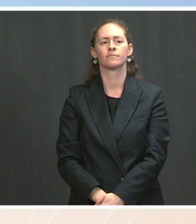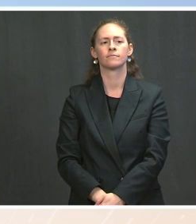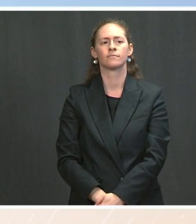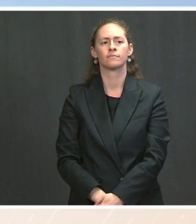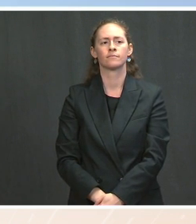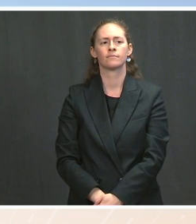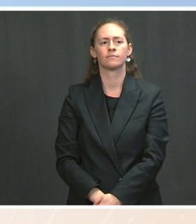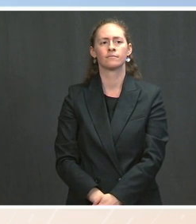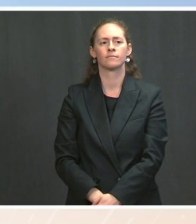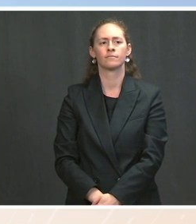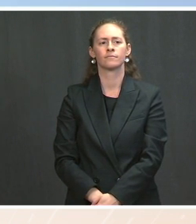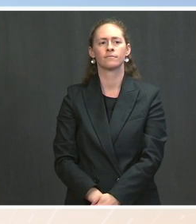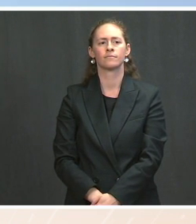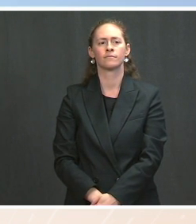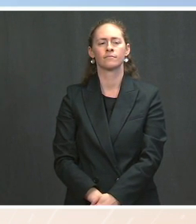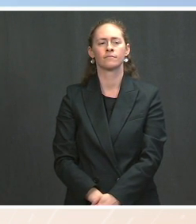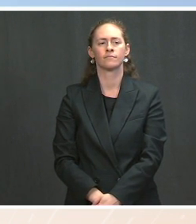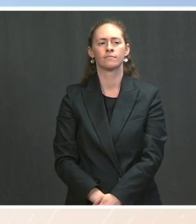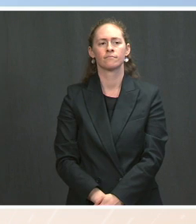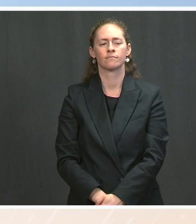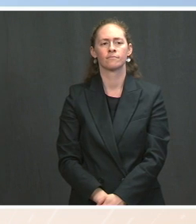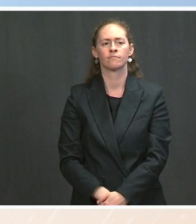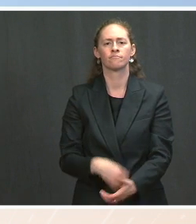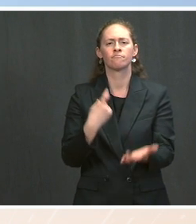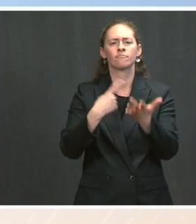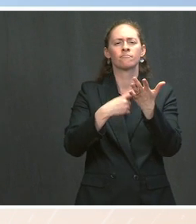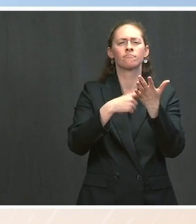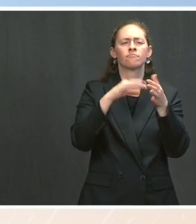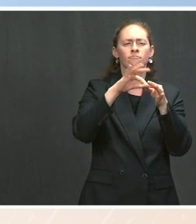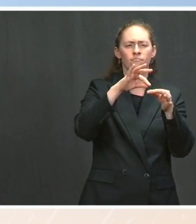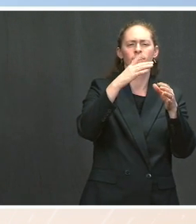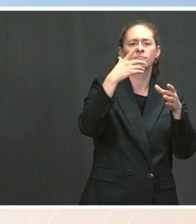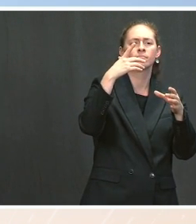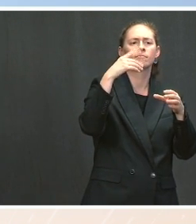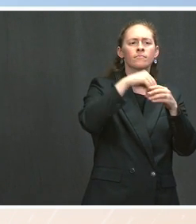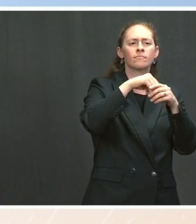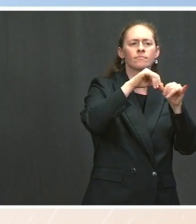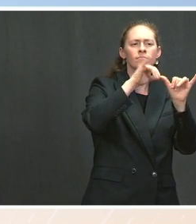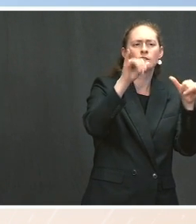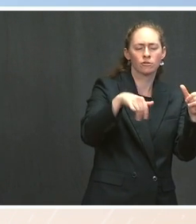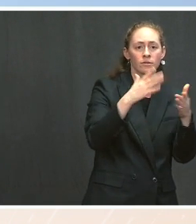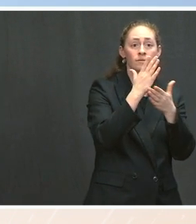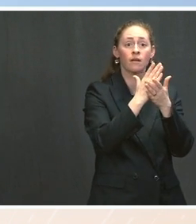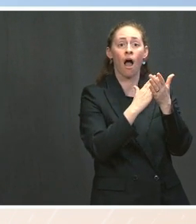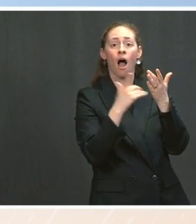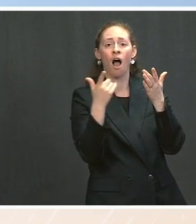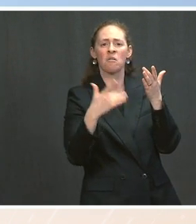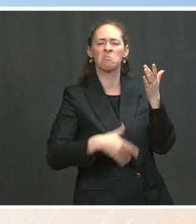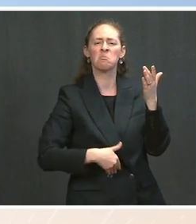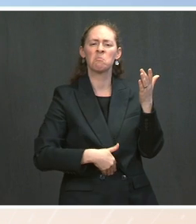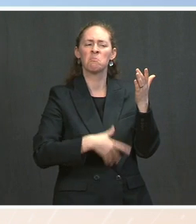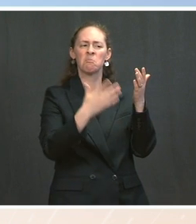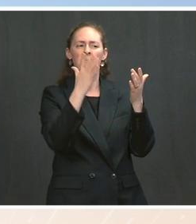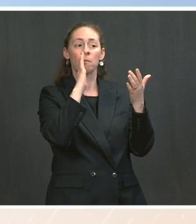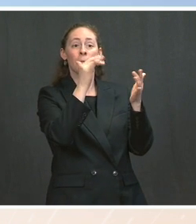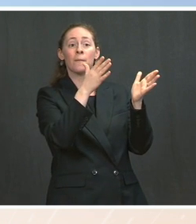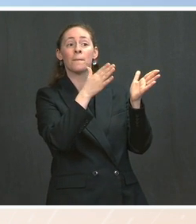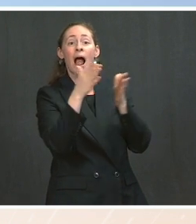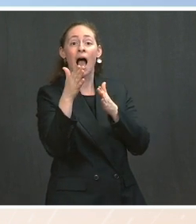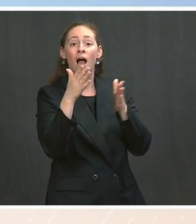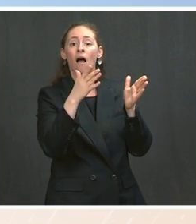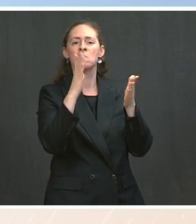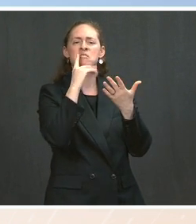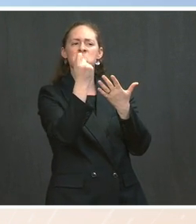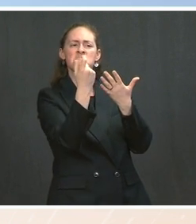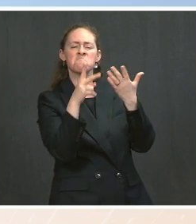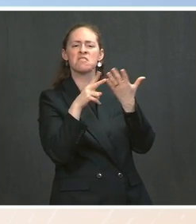mentioned some of the items removed in this U.S. counteroffer kind of migrating to other proposals, other pending legislation.